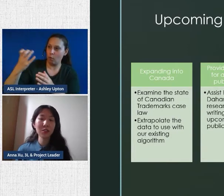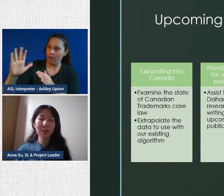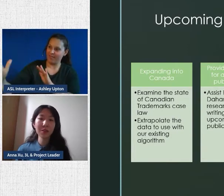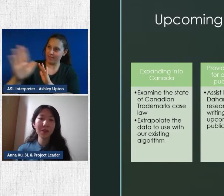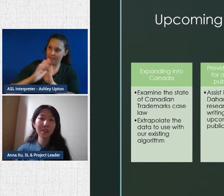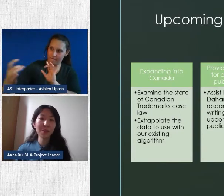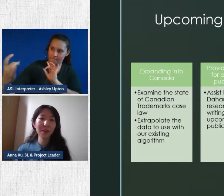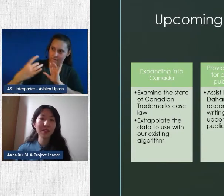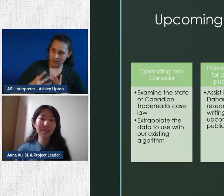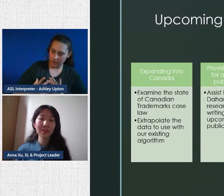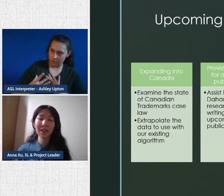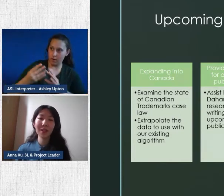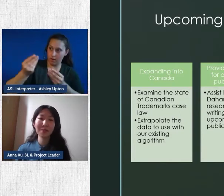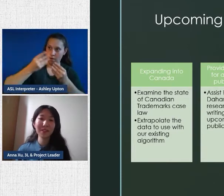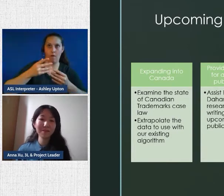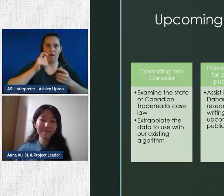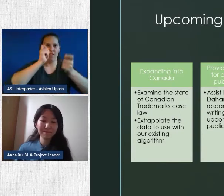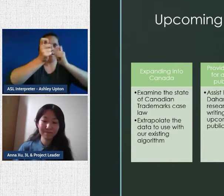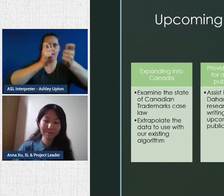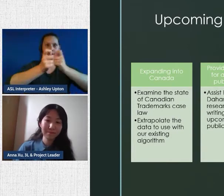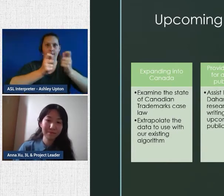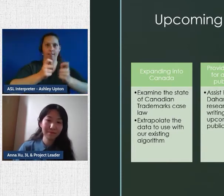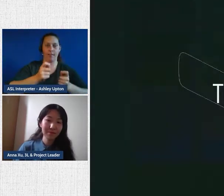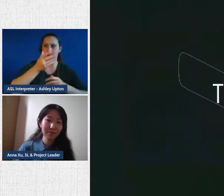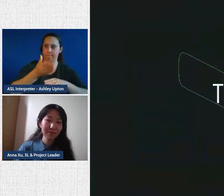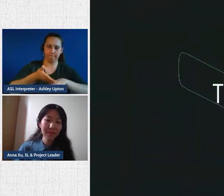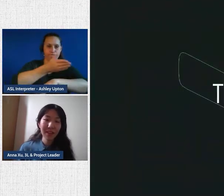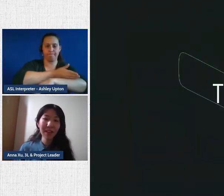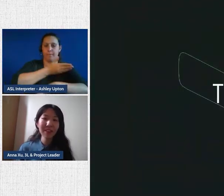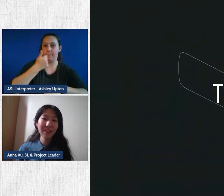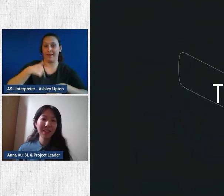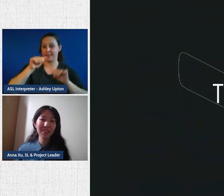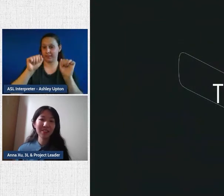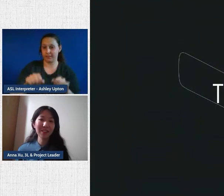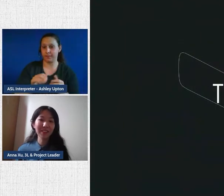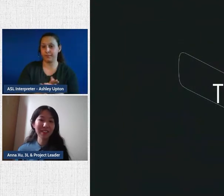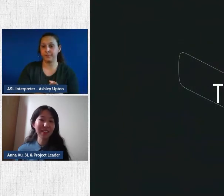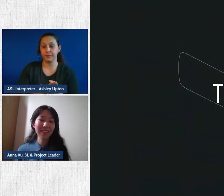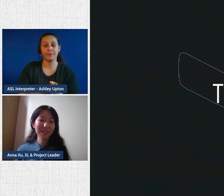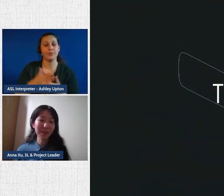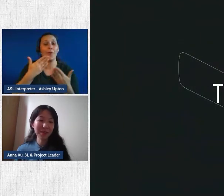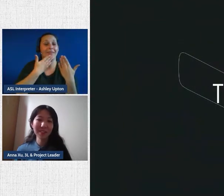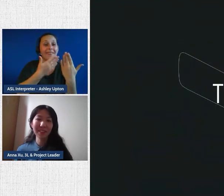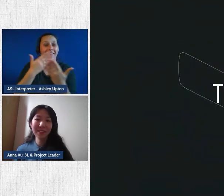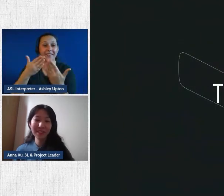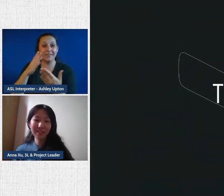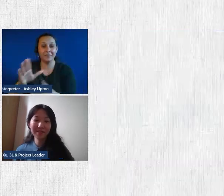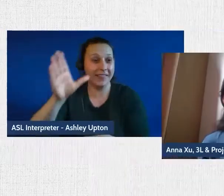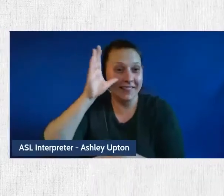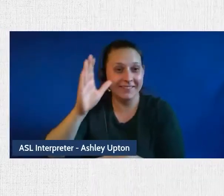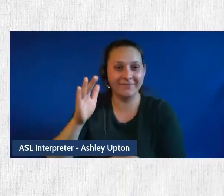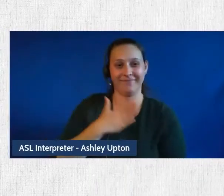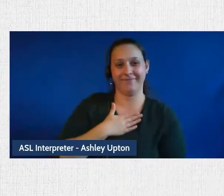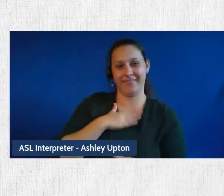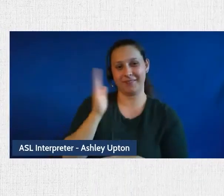it and trying to make it the best it can be. And yeah, thank you for listening. That's my presentation.